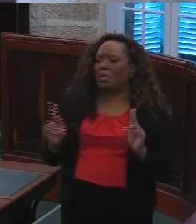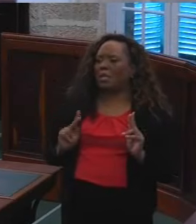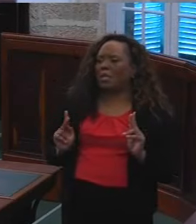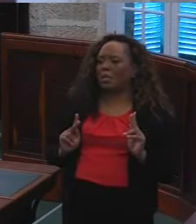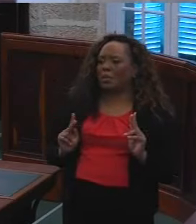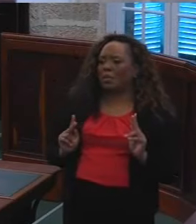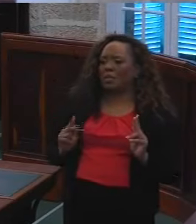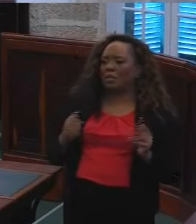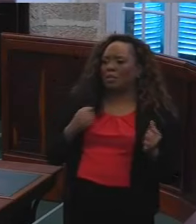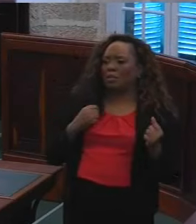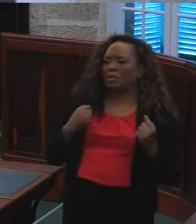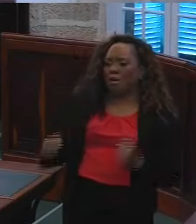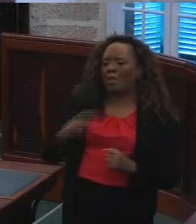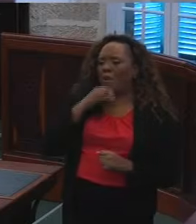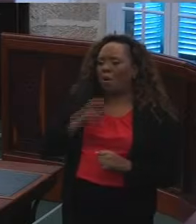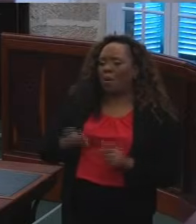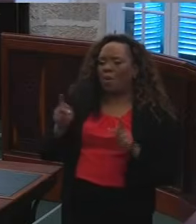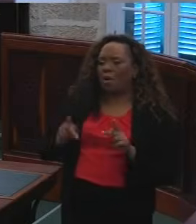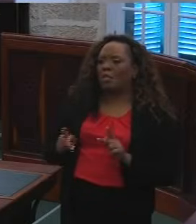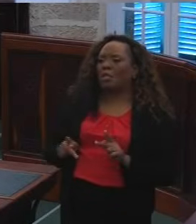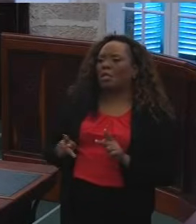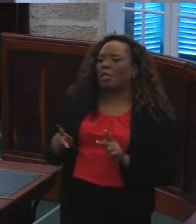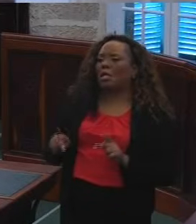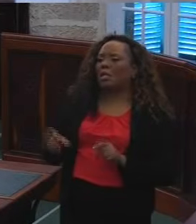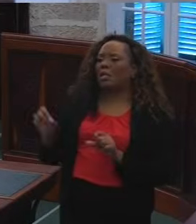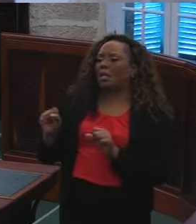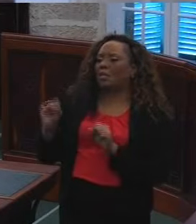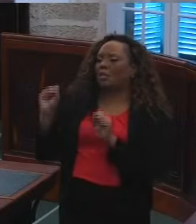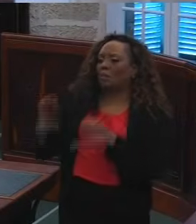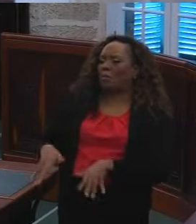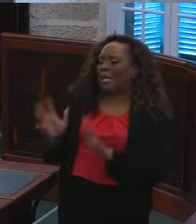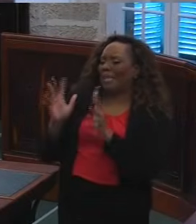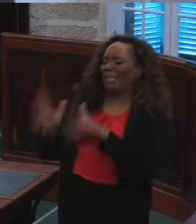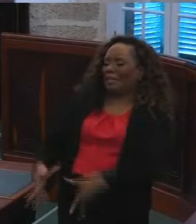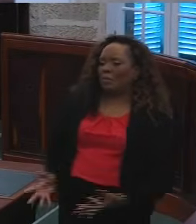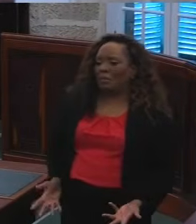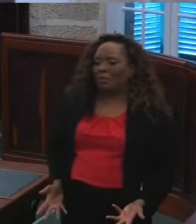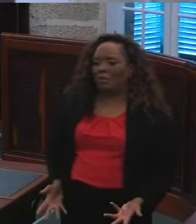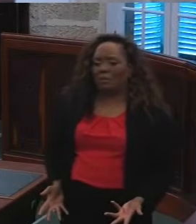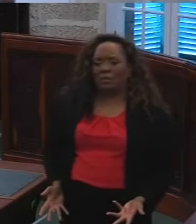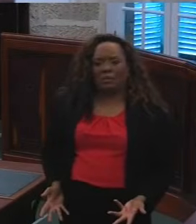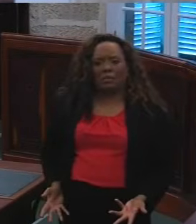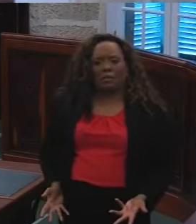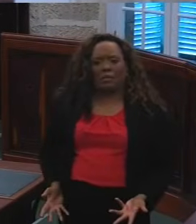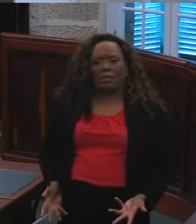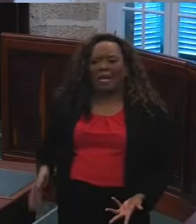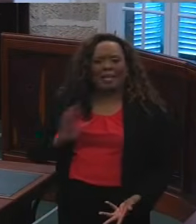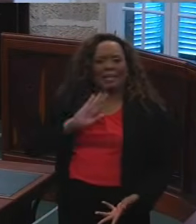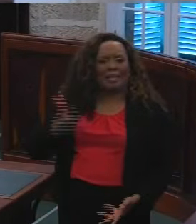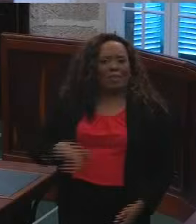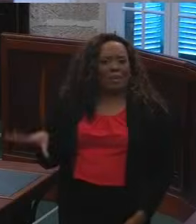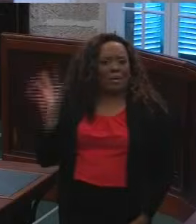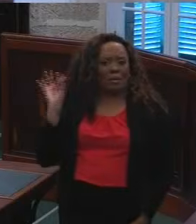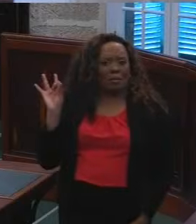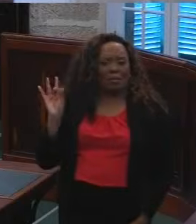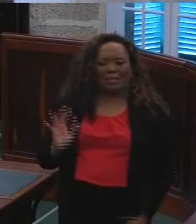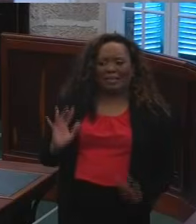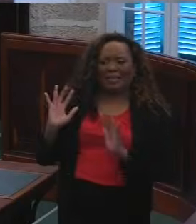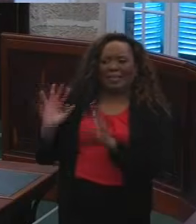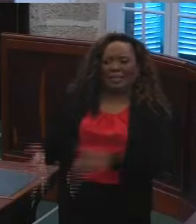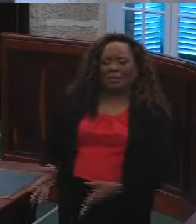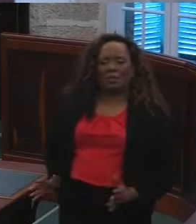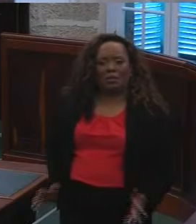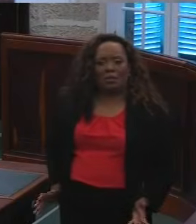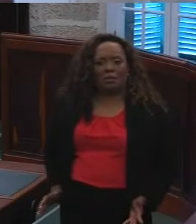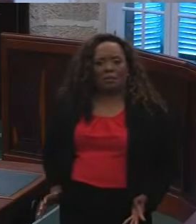we are as a country. And I'm saying abhorrently that this can never become part of the Bajan conversation. Granny